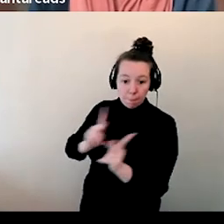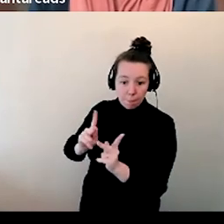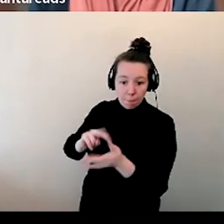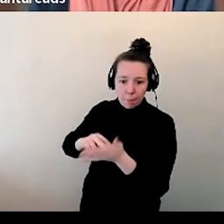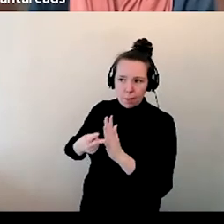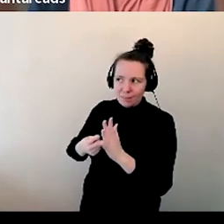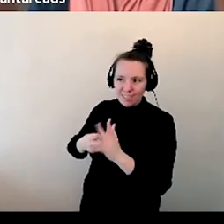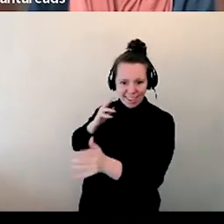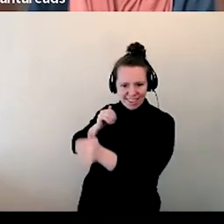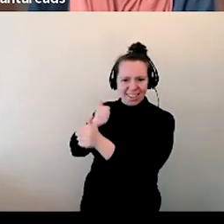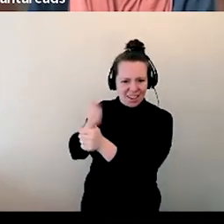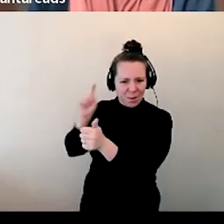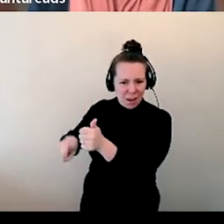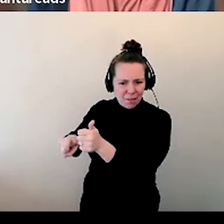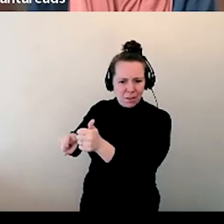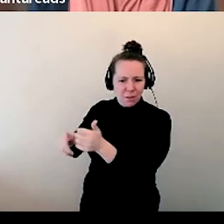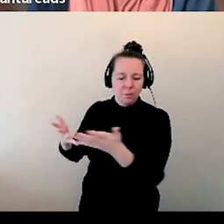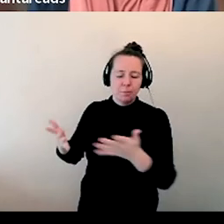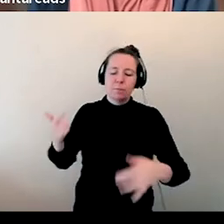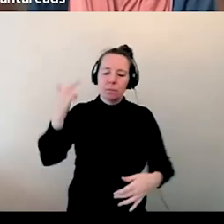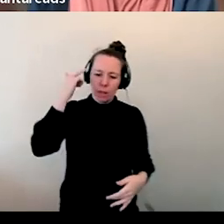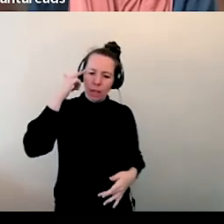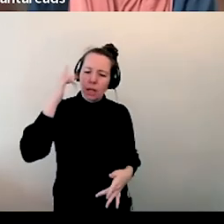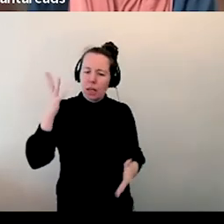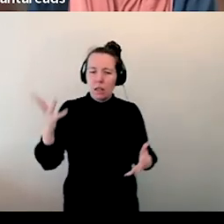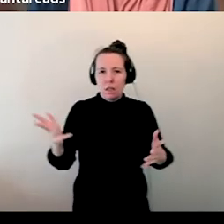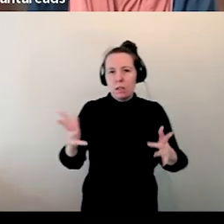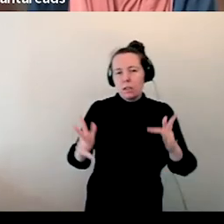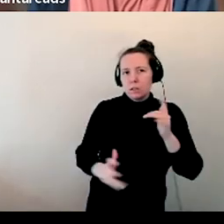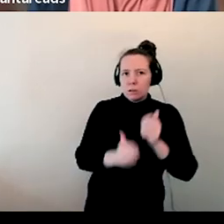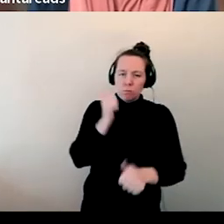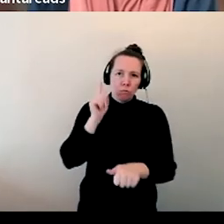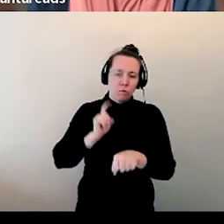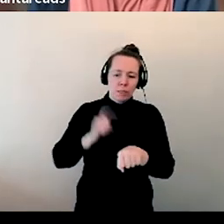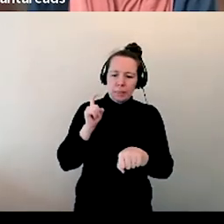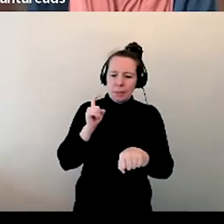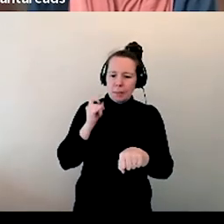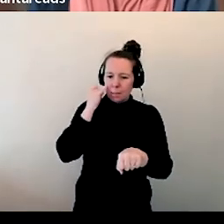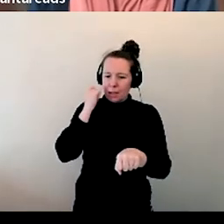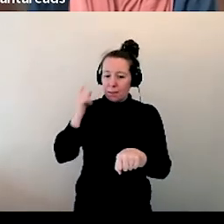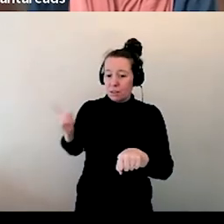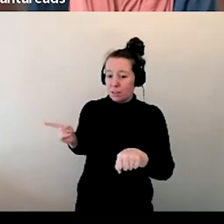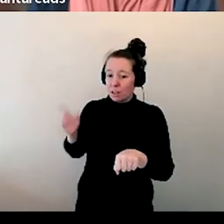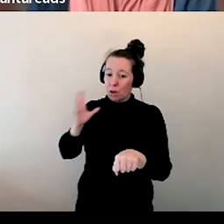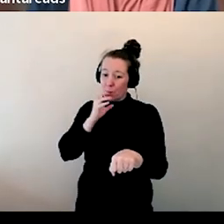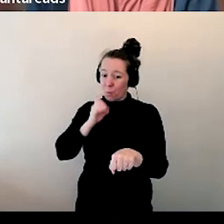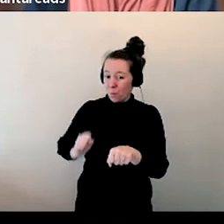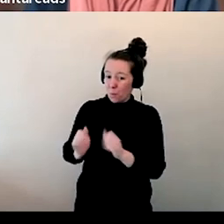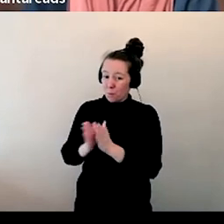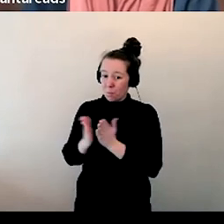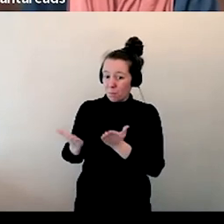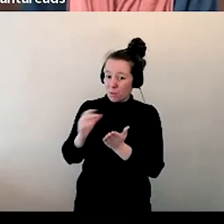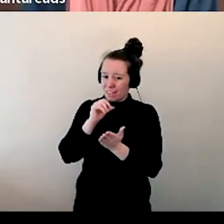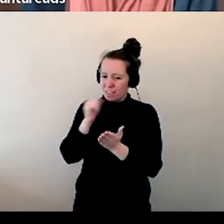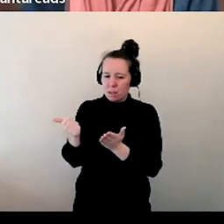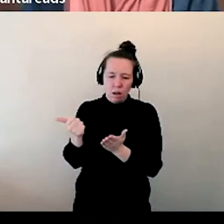a lot of them, I would say more often than not, the books that blow up are not like part of a campaign. It's very authentic.